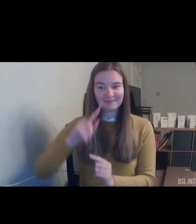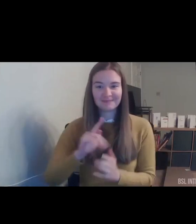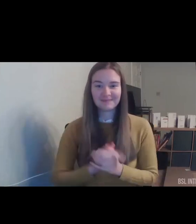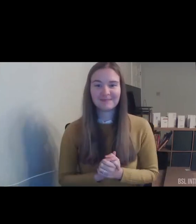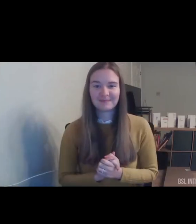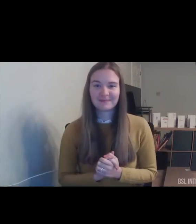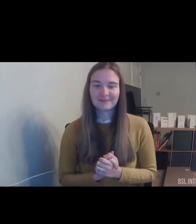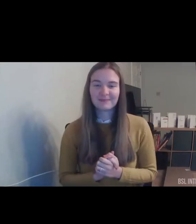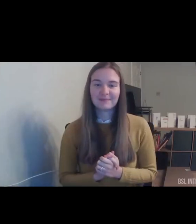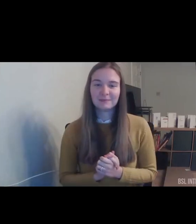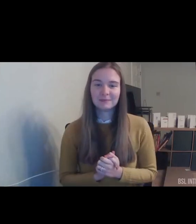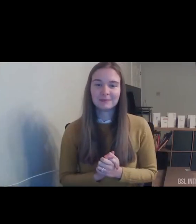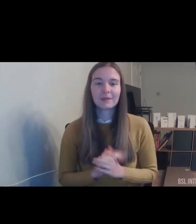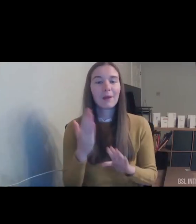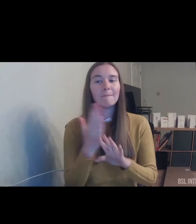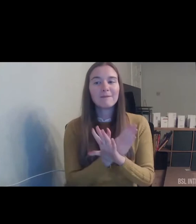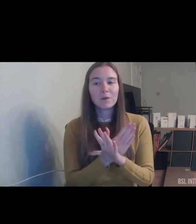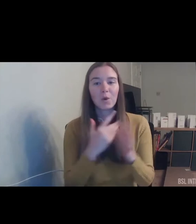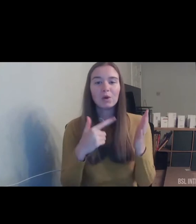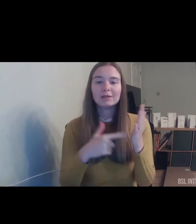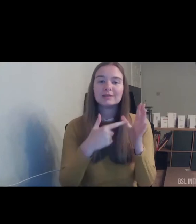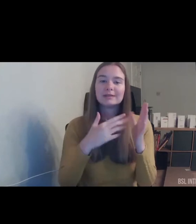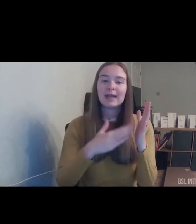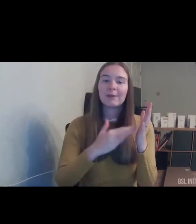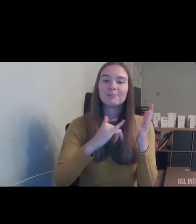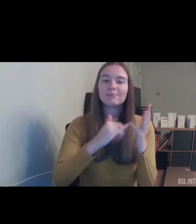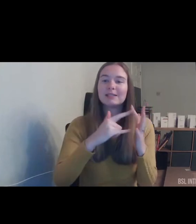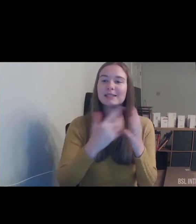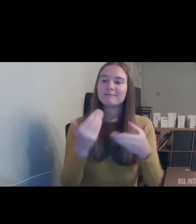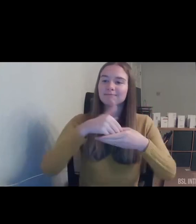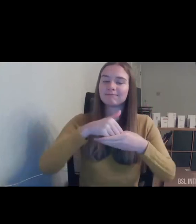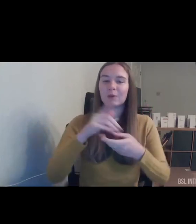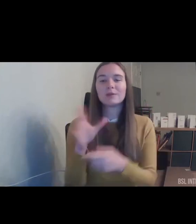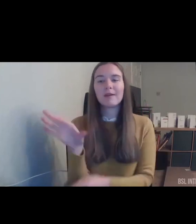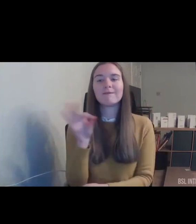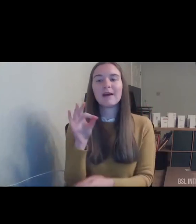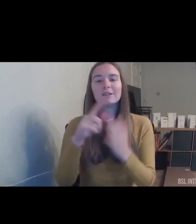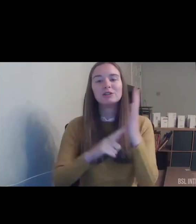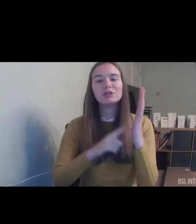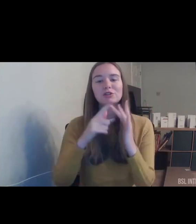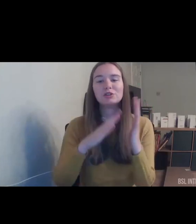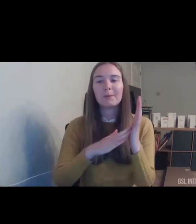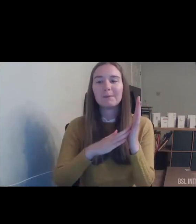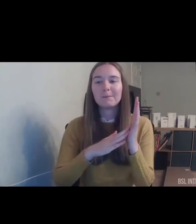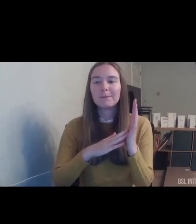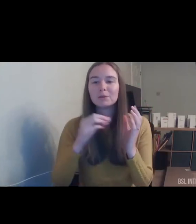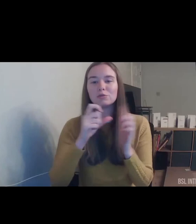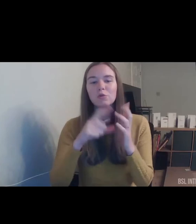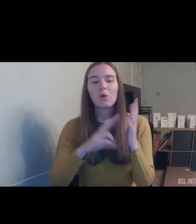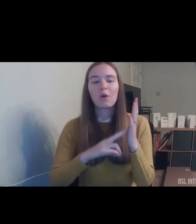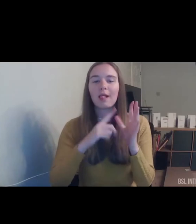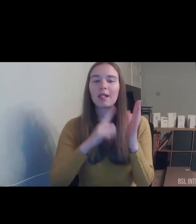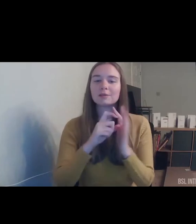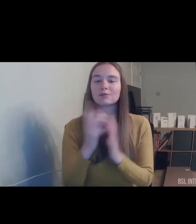Before we are joined by Tamsie I wanted to invite Jim McDonnell, the Chief Executive of Architecture Design Scotland on, to say a few